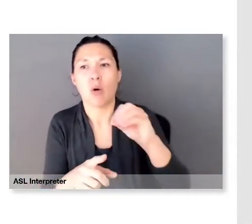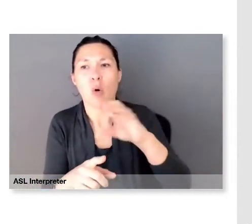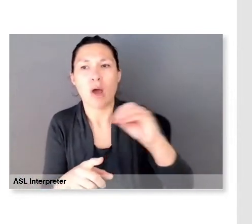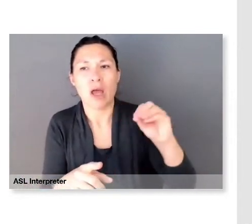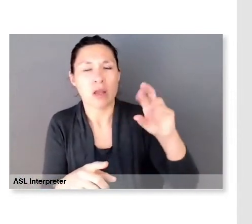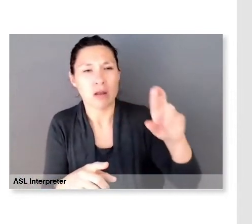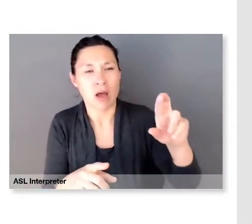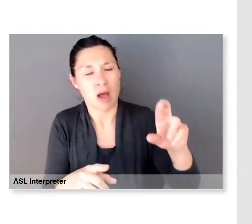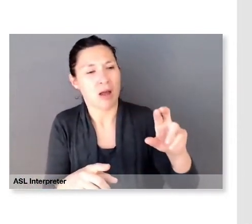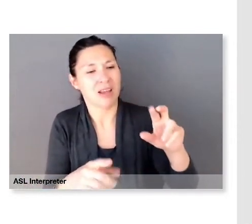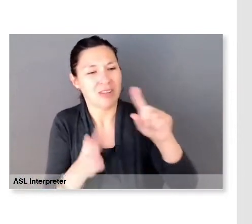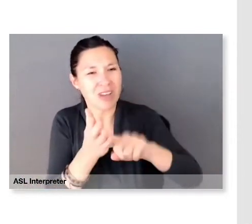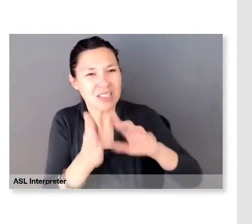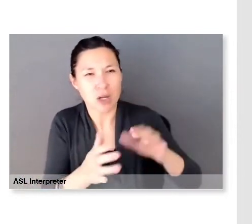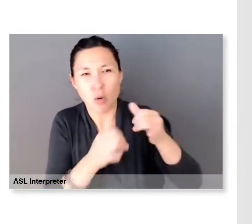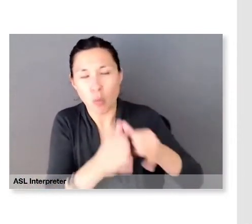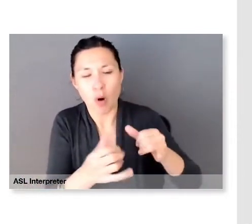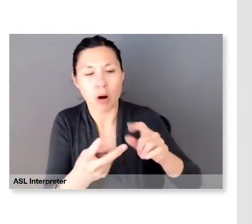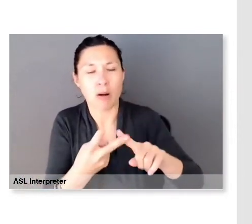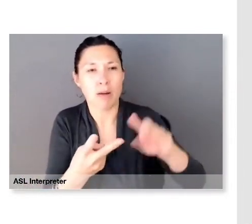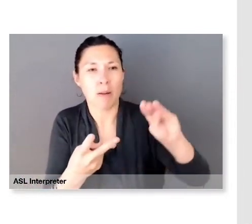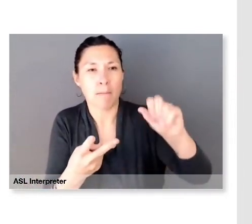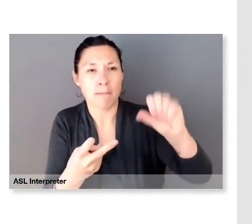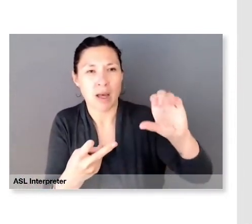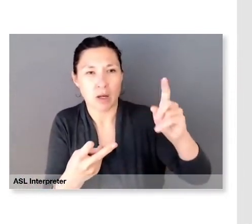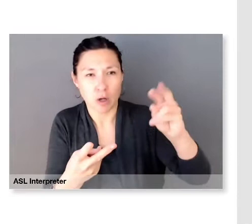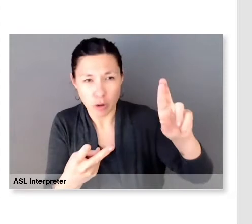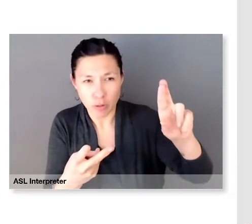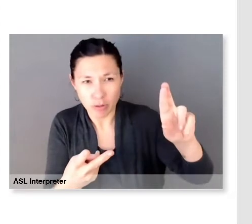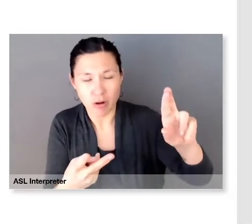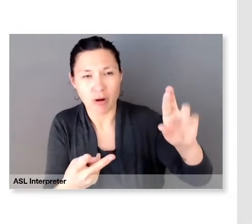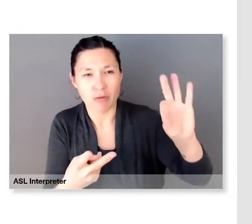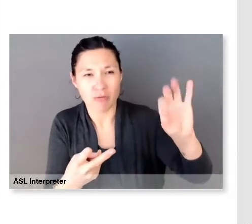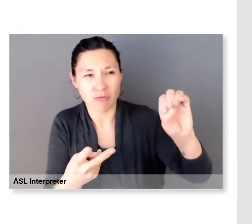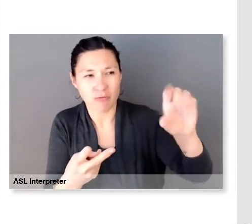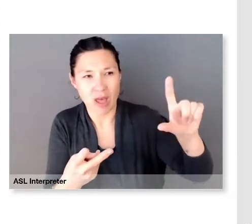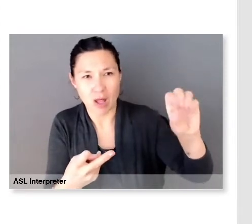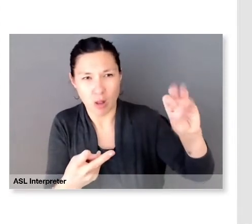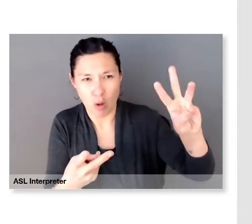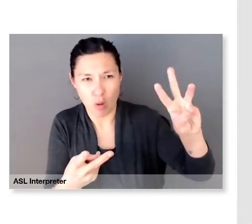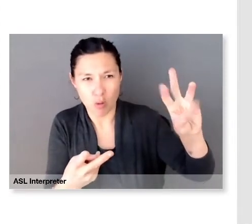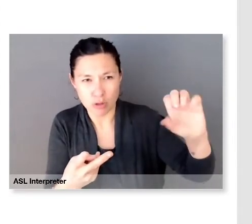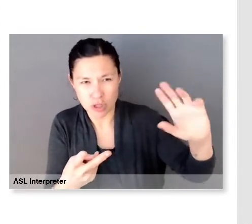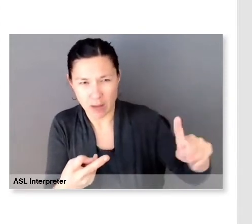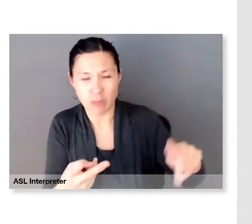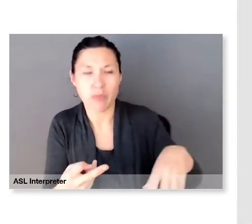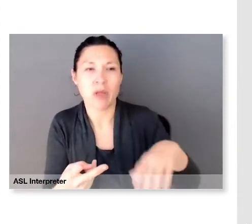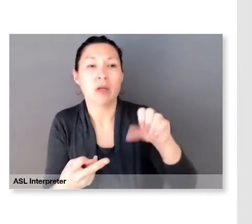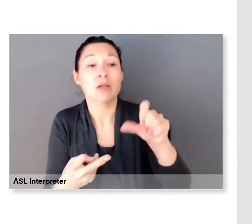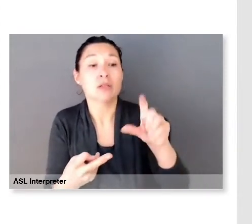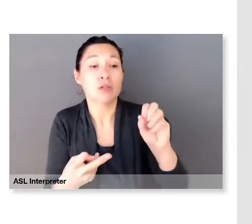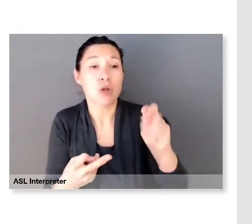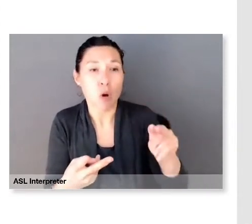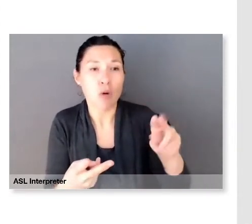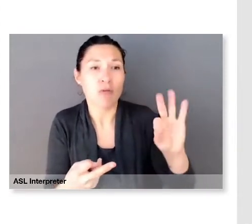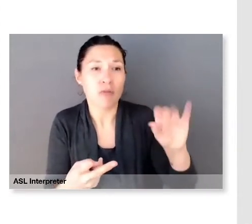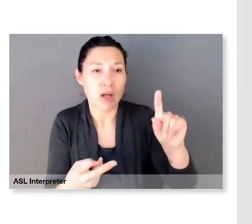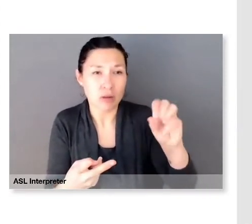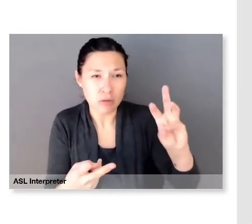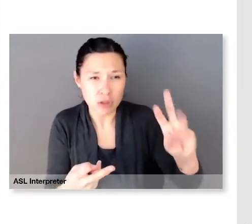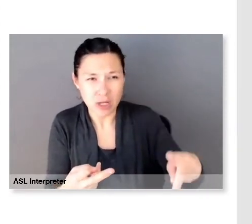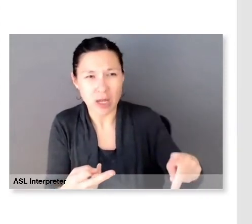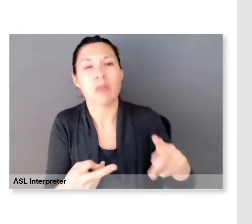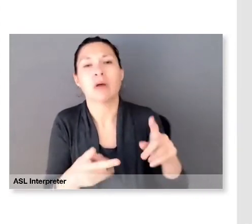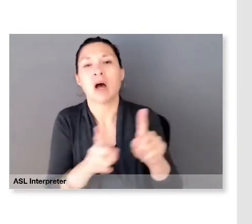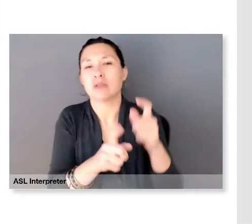MacArthur Fellowship, Sloan Foundation Fellowship, and much more, as well as grants from Facebook, Google, Yahoo, MacArthur